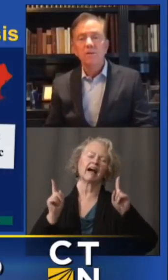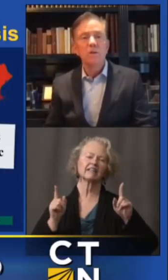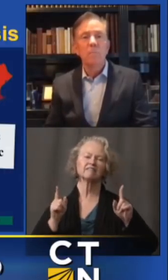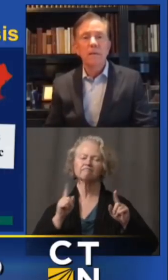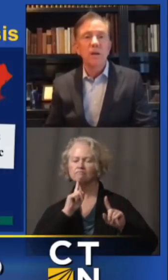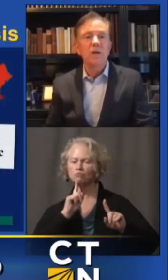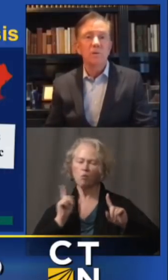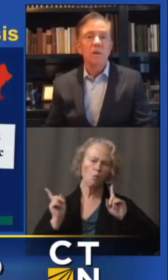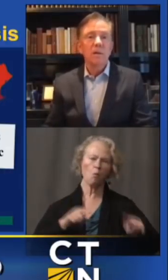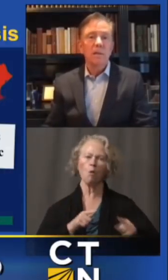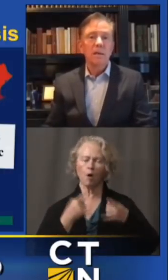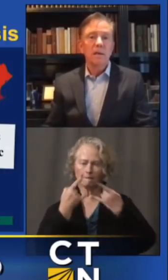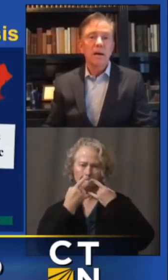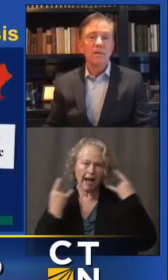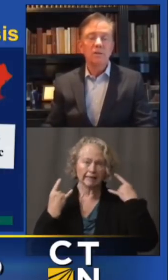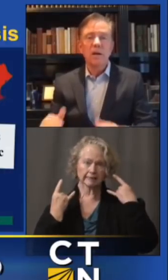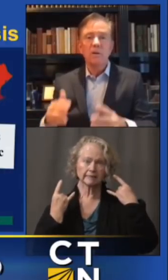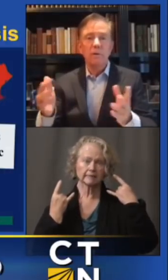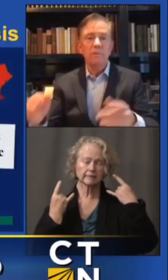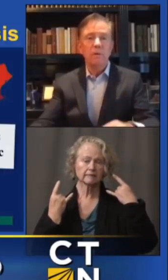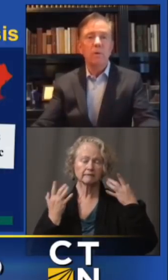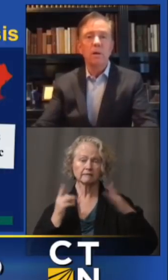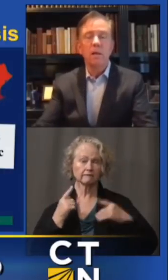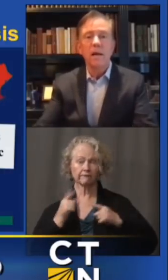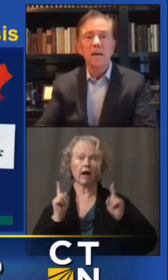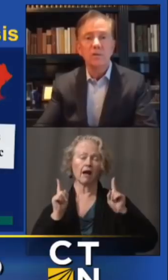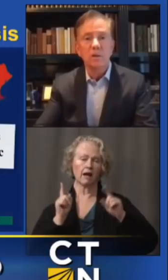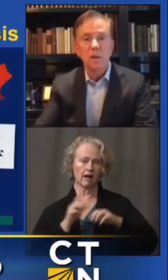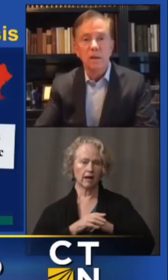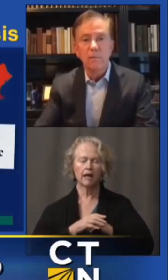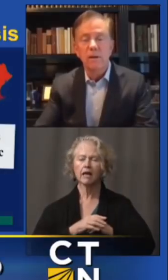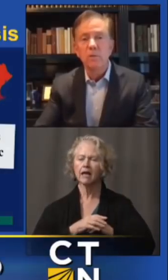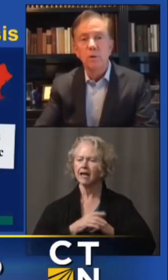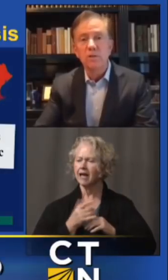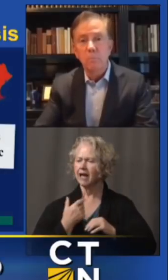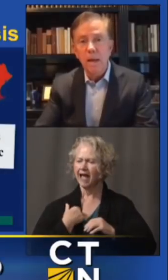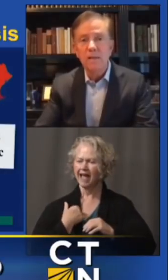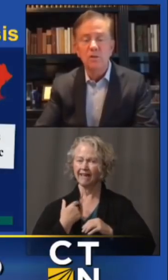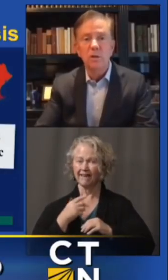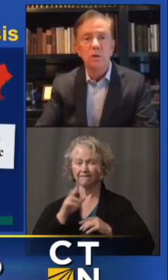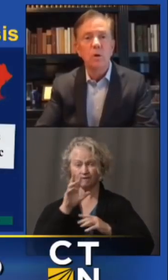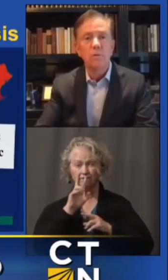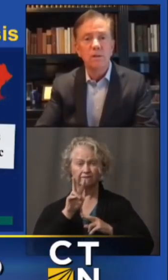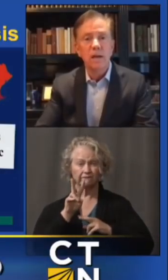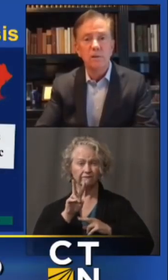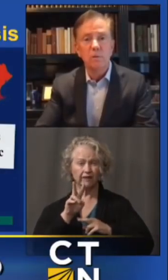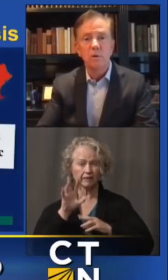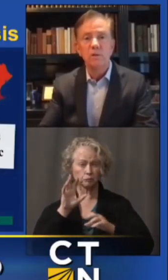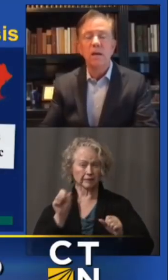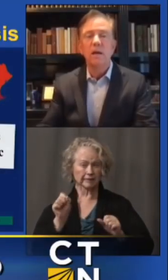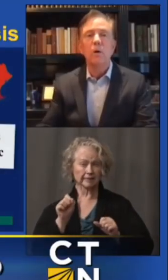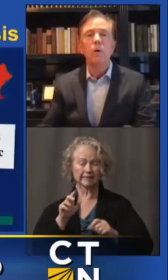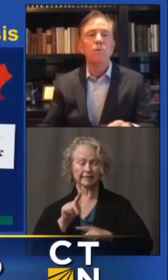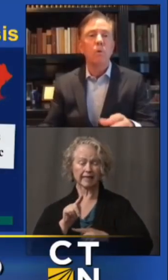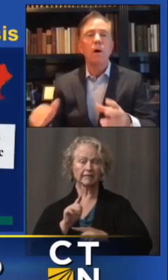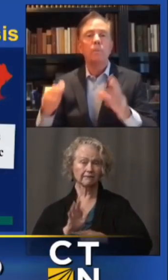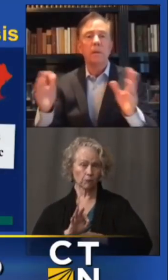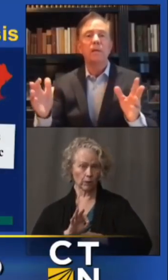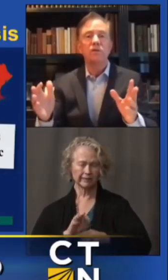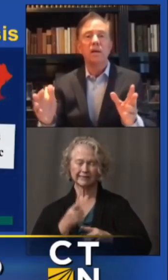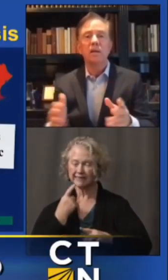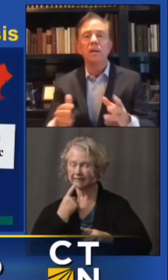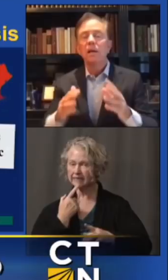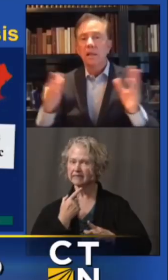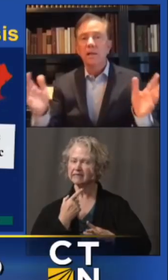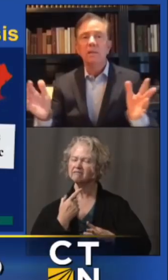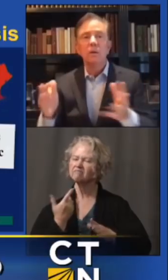This is a big deal. That I just got off one of the last of the Vice President Pence COVID task force, and they overwhelmingly